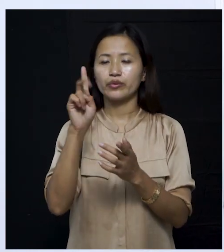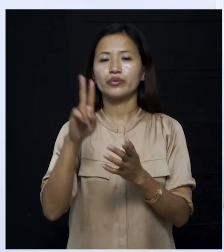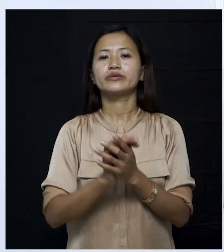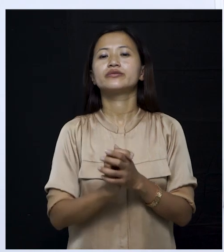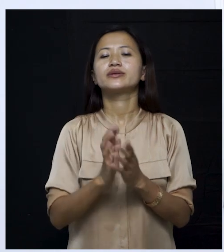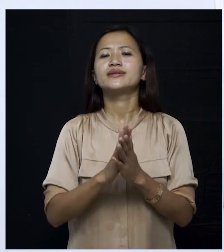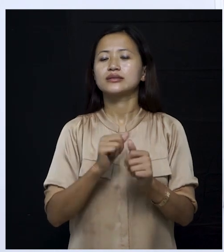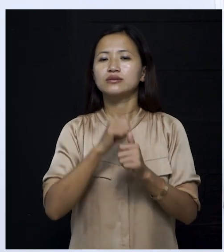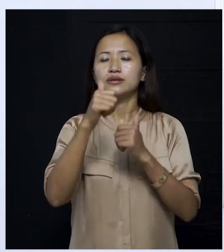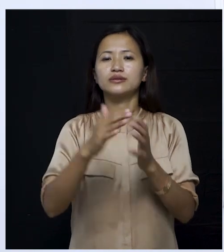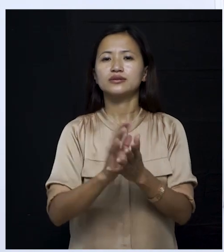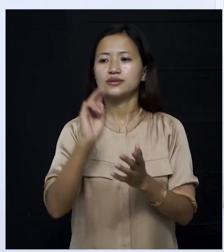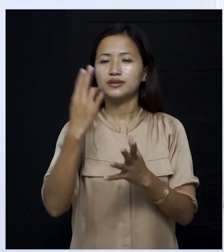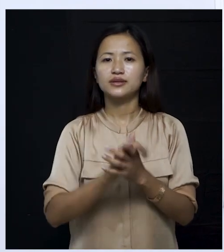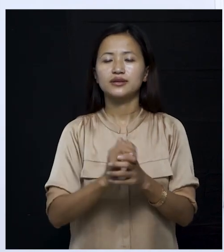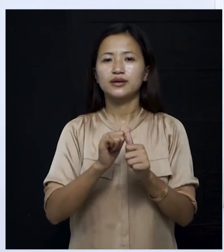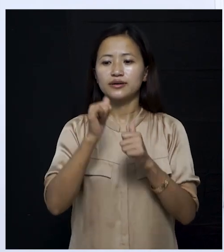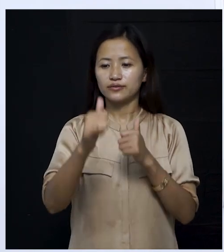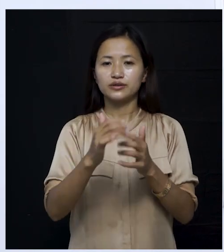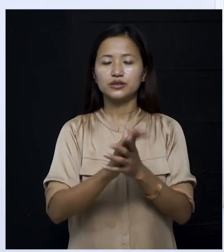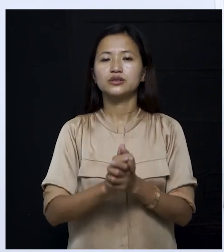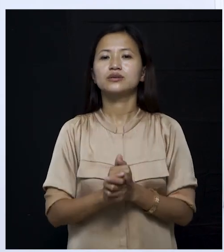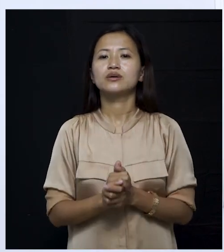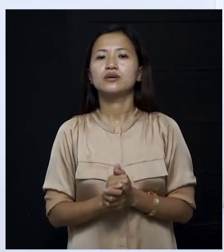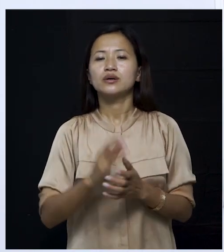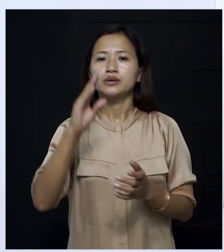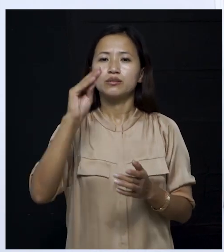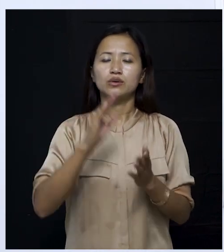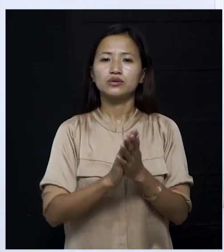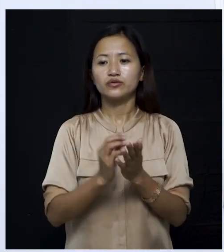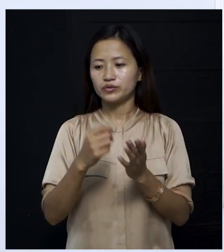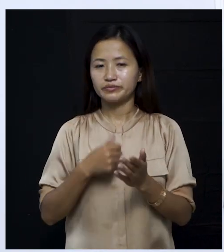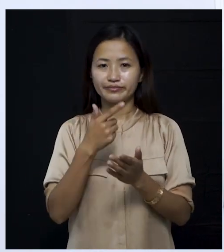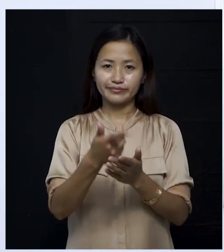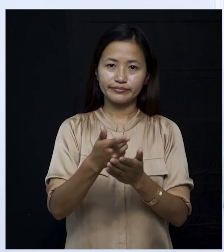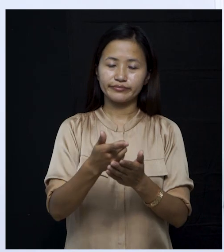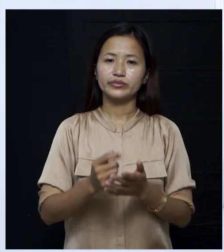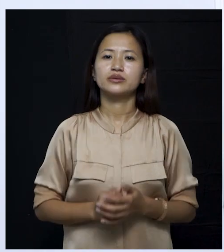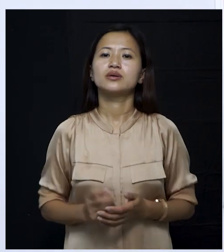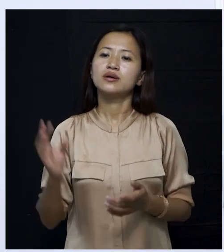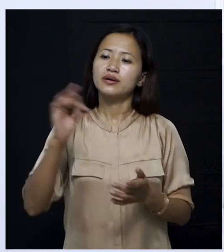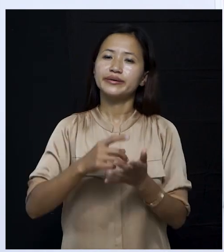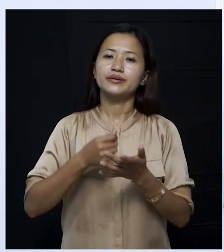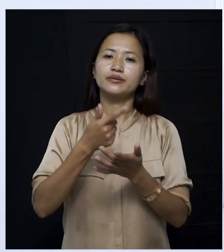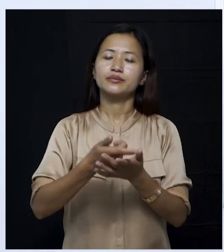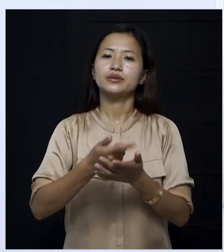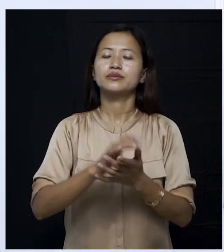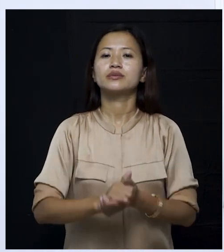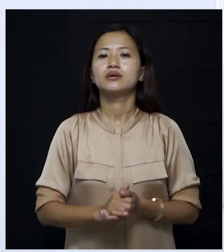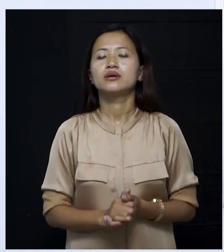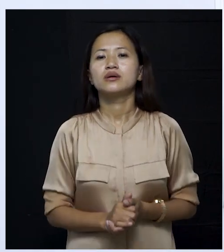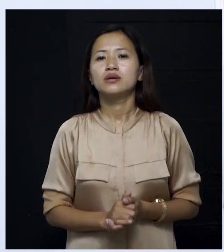Okay, then the second advantage is the mode of repayment. The mode of repaying back the money,